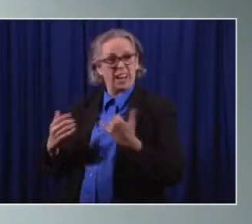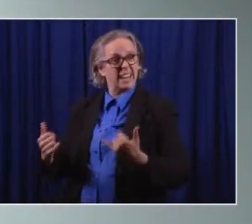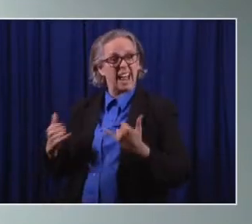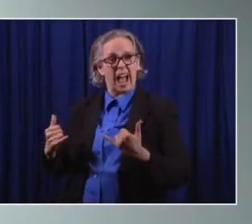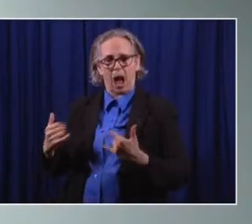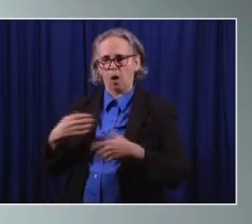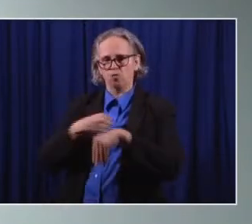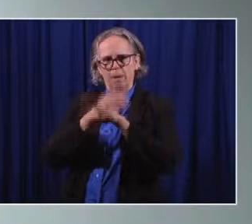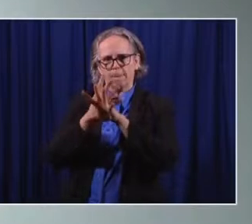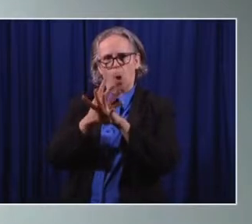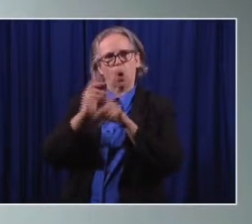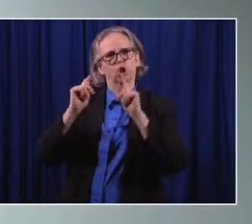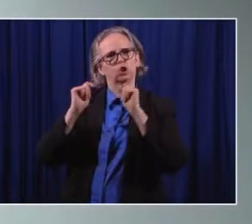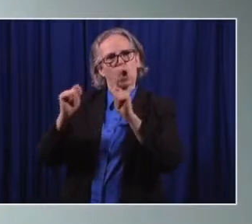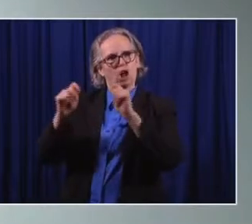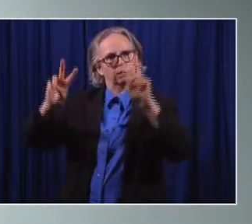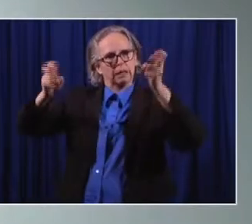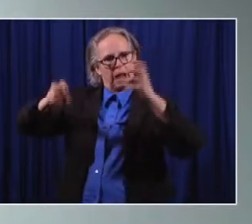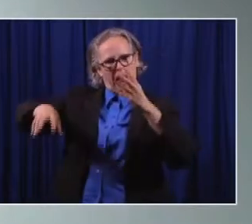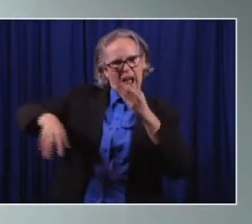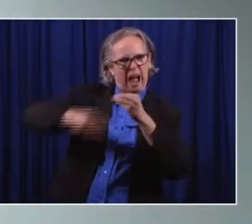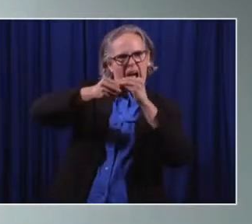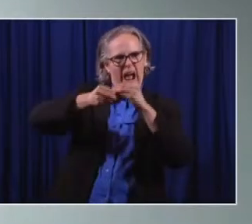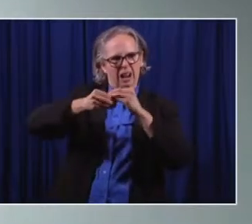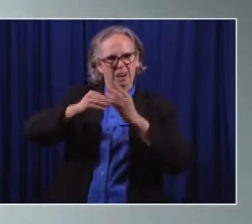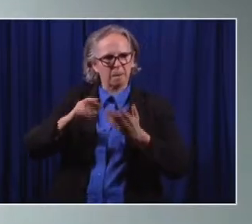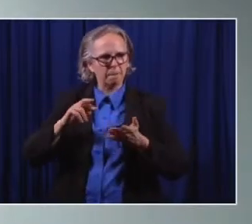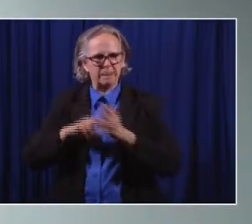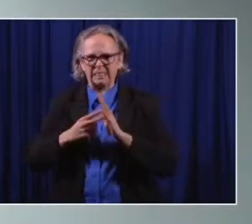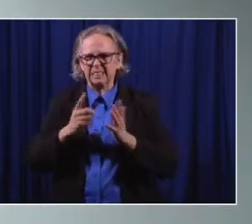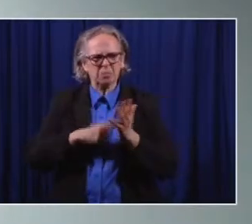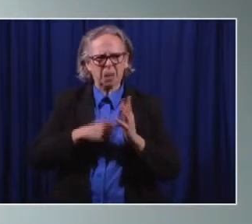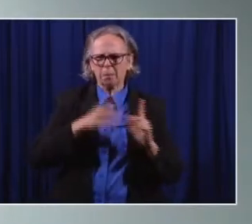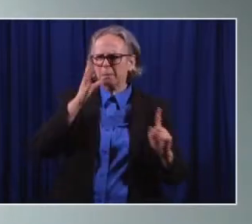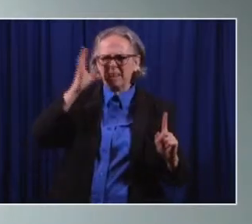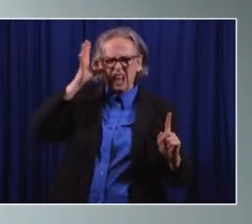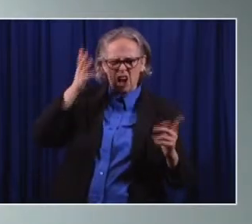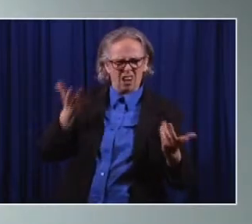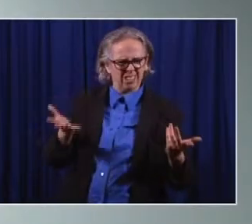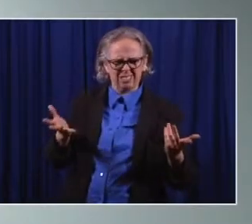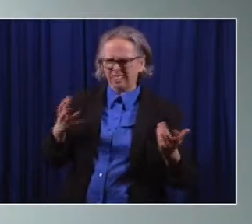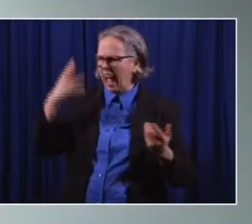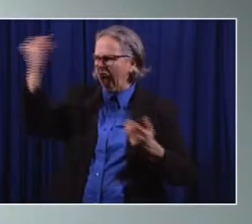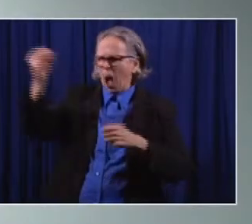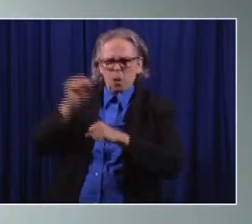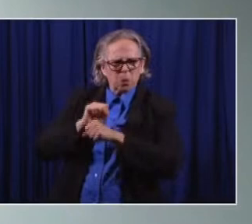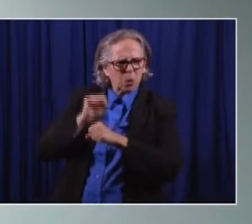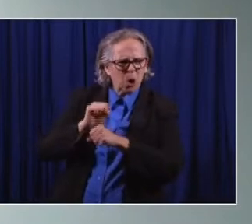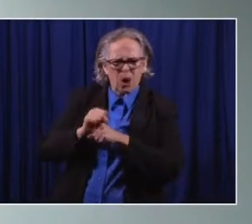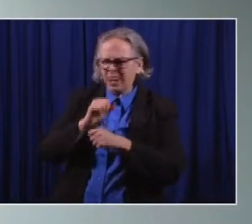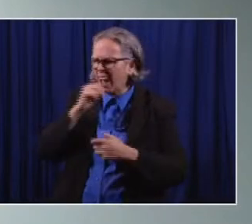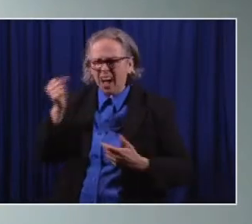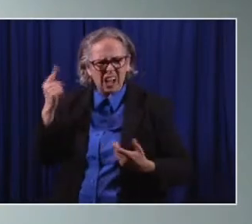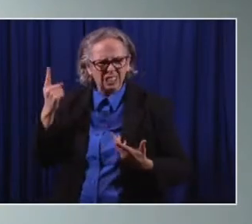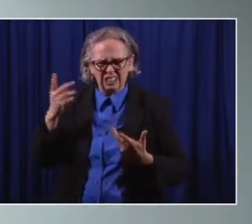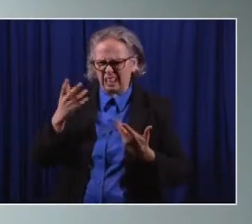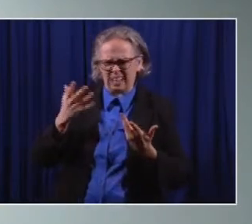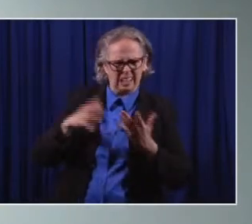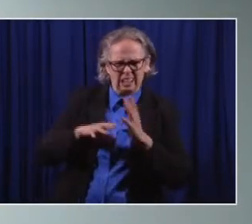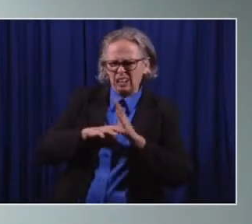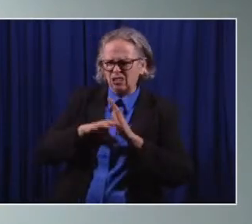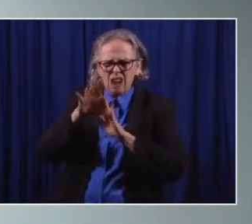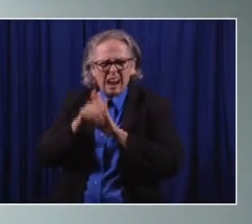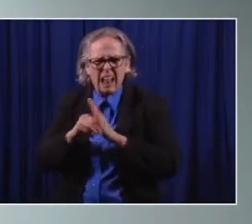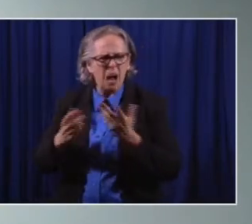because sometimes there may not be a parent or a guardian there while they're working, but in the evening, when that parent or guardian comes home, we'll have